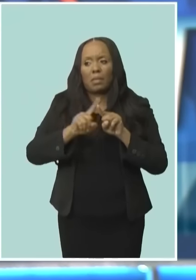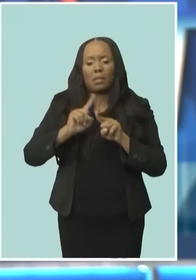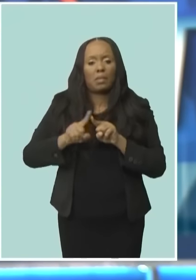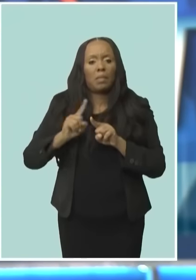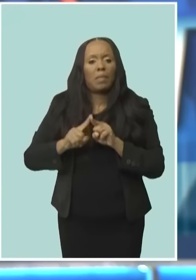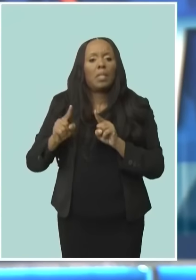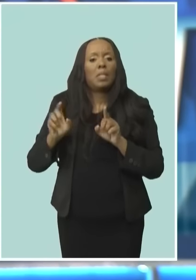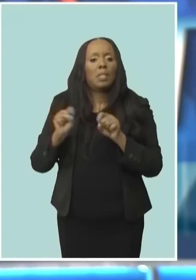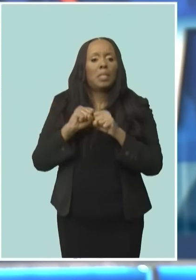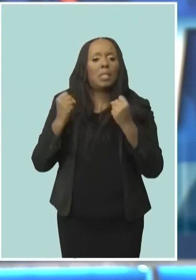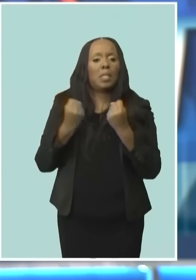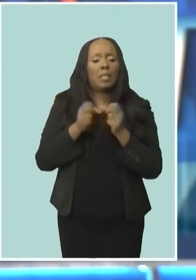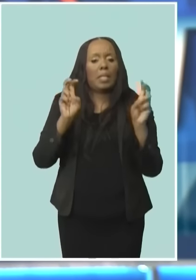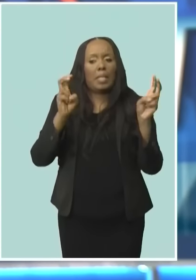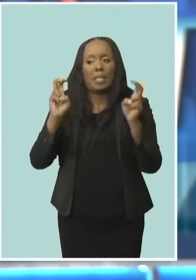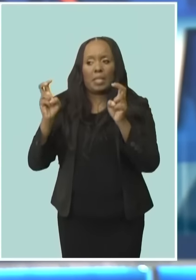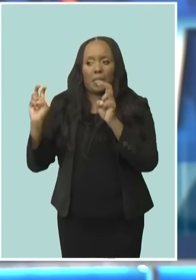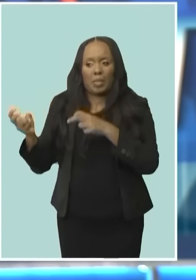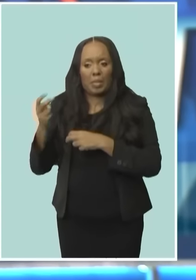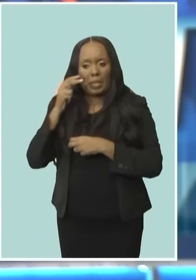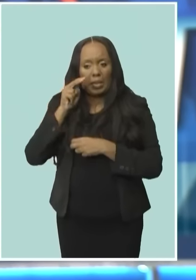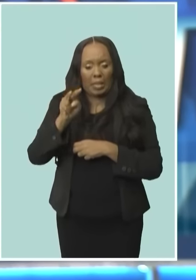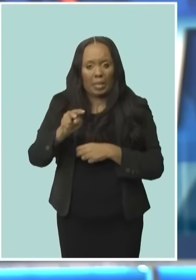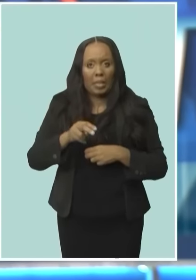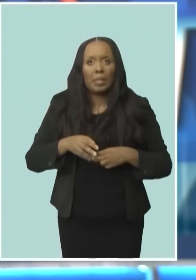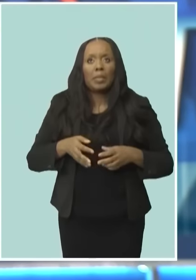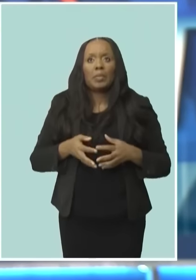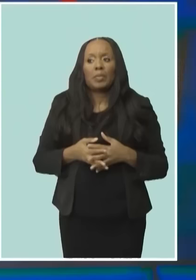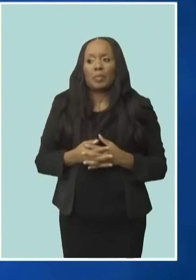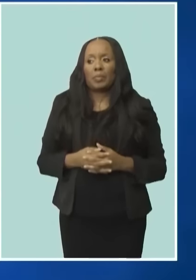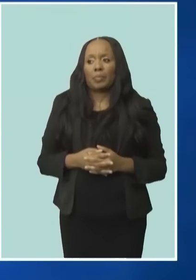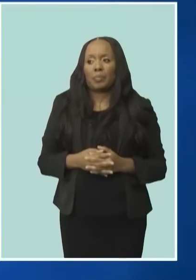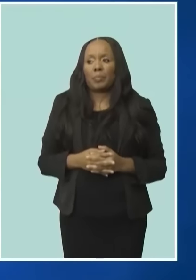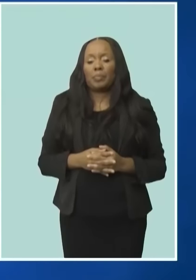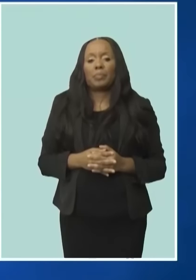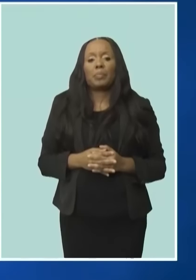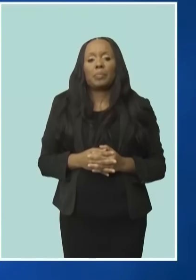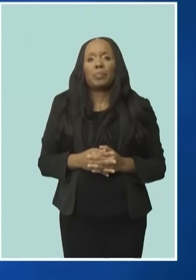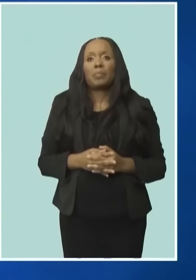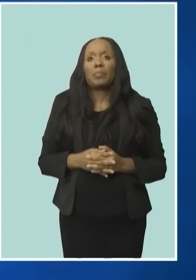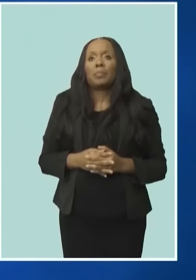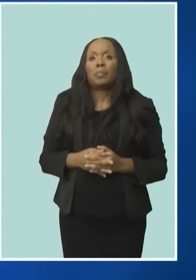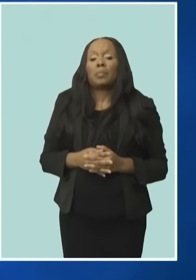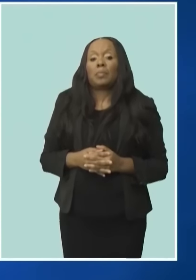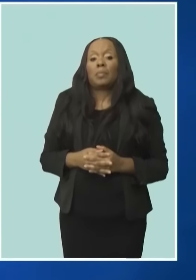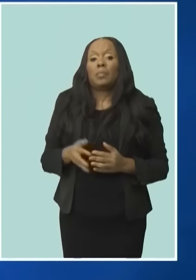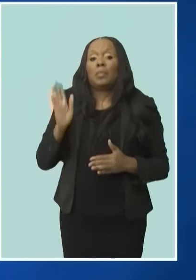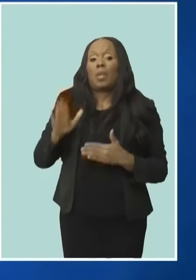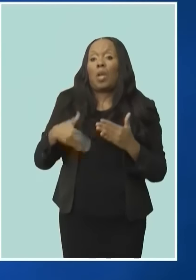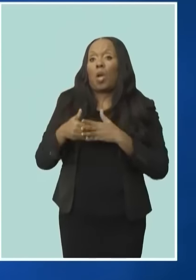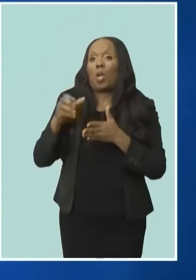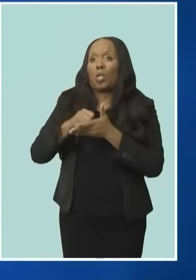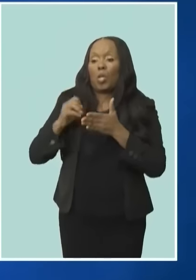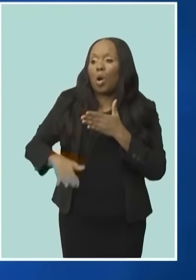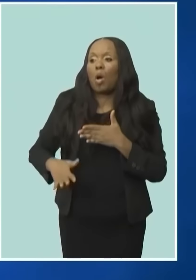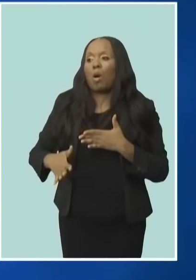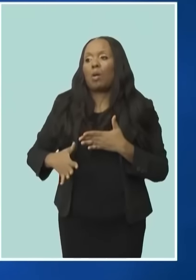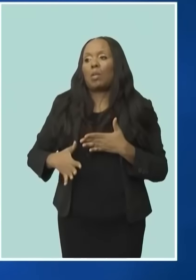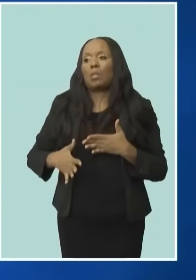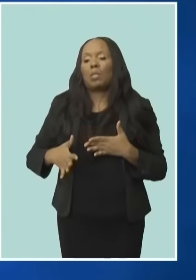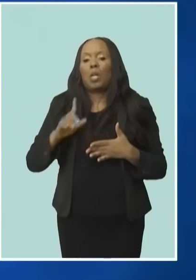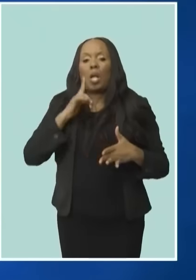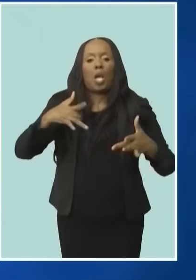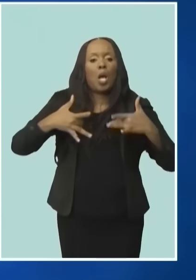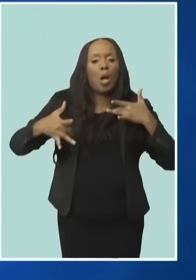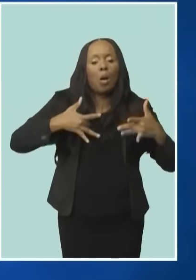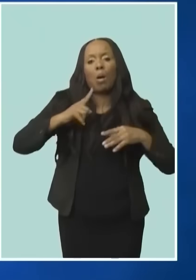pressing societal issues. Rachel Agard was there. The island students have voiced their concerns in poetry and